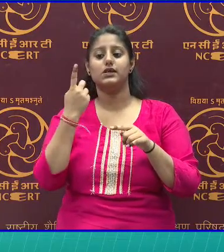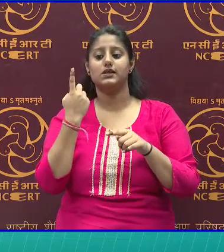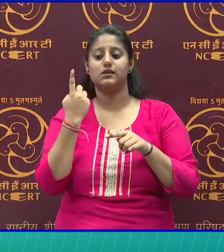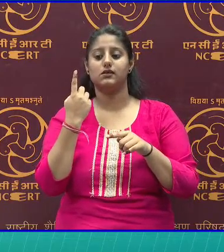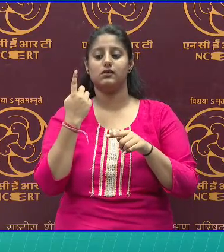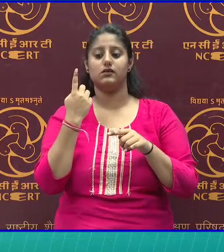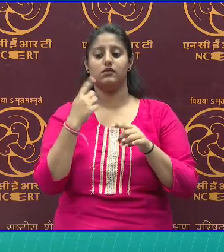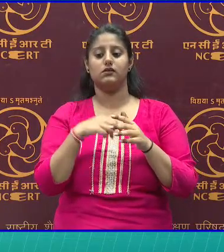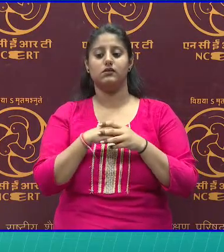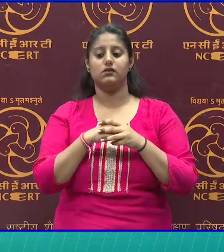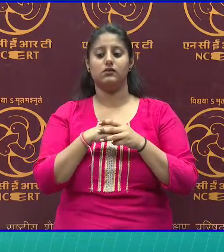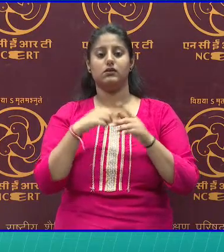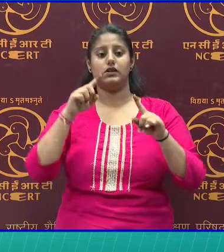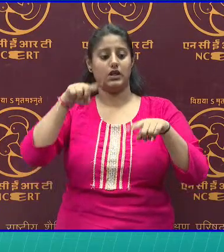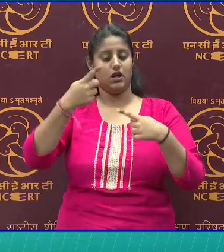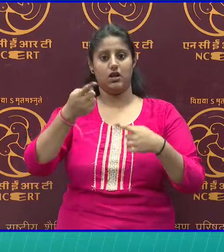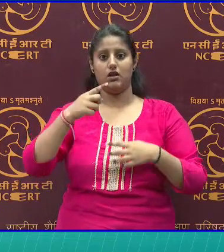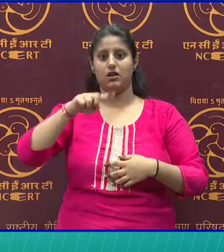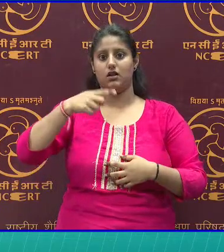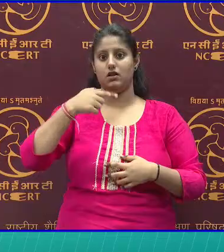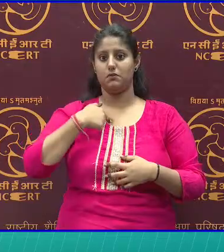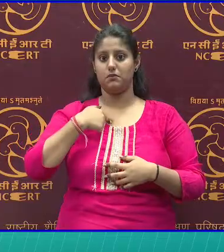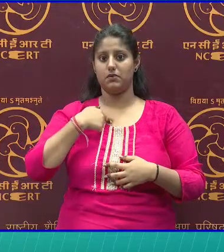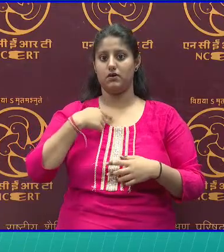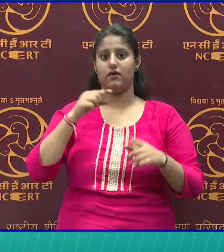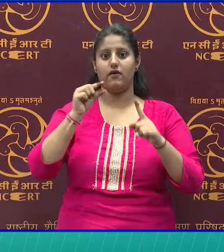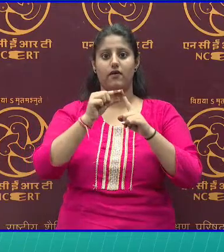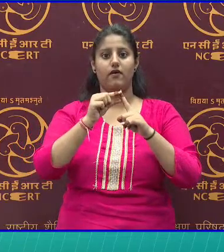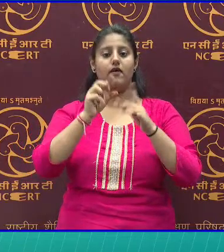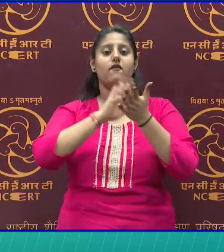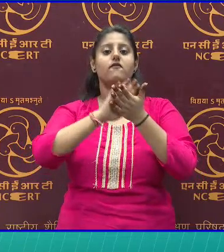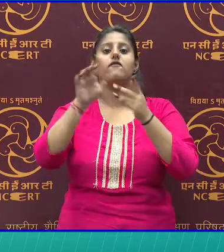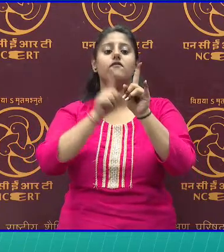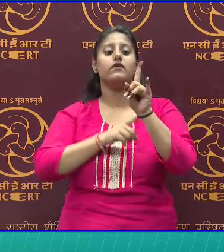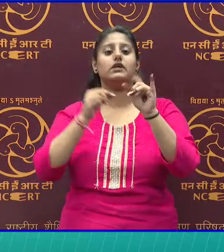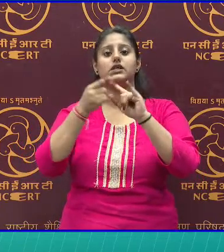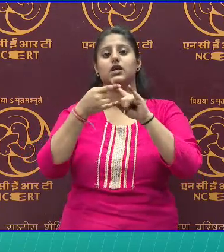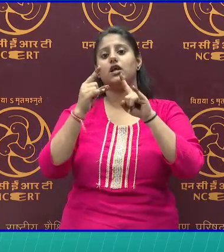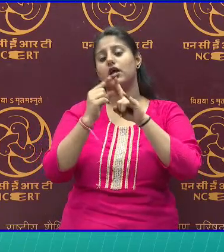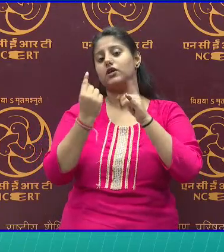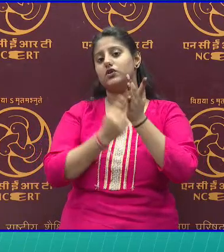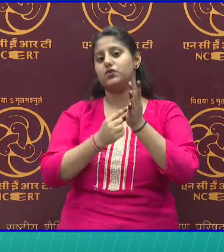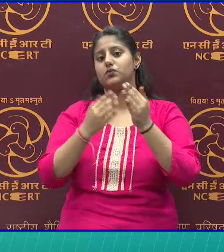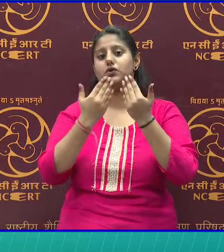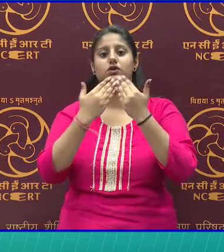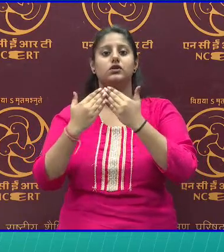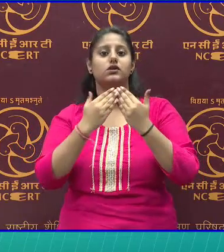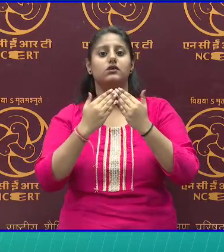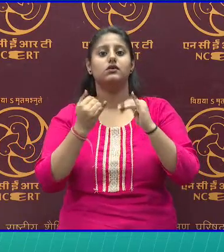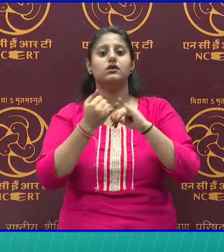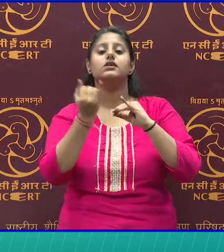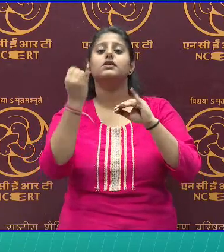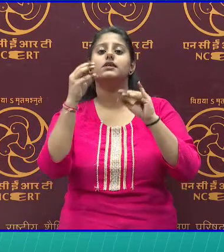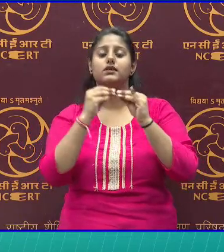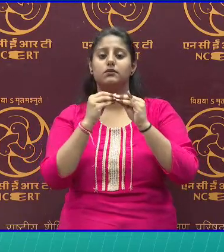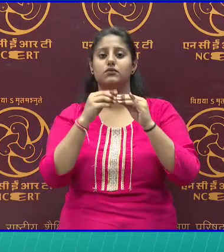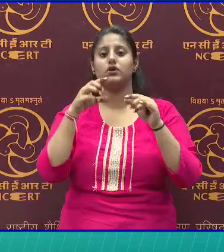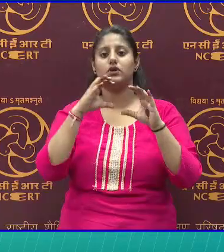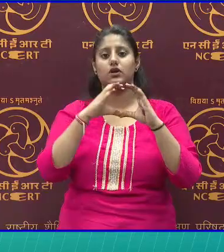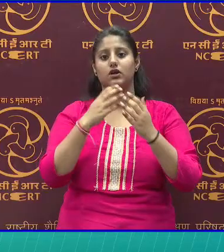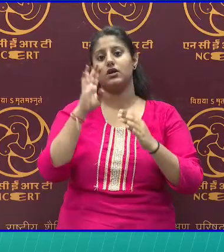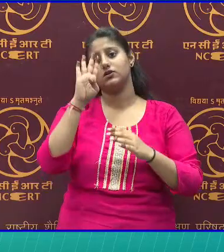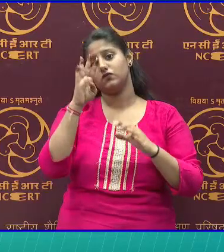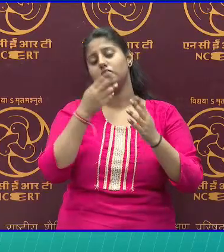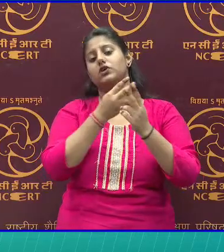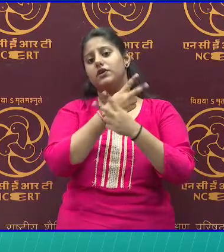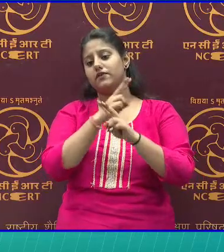and tomorrow we'll have a session on physical education. So all the new books of grade 4